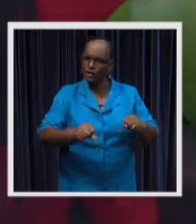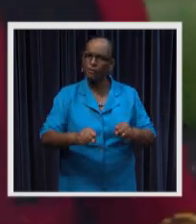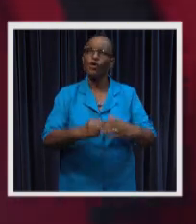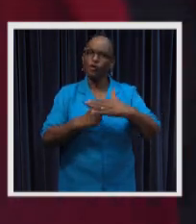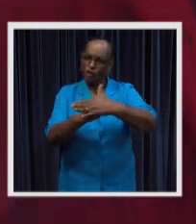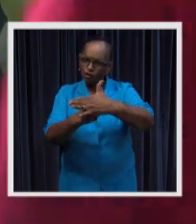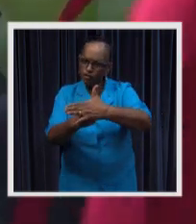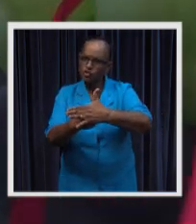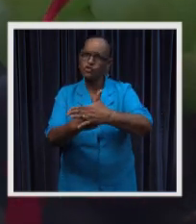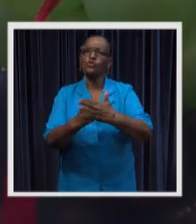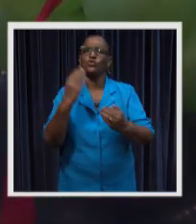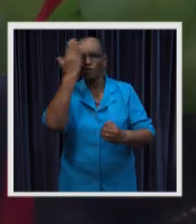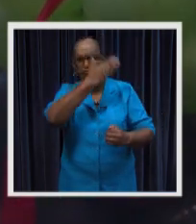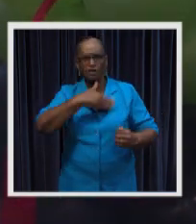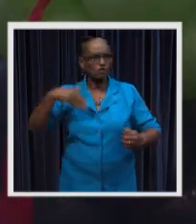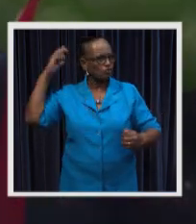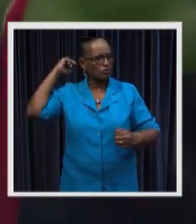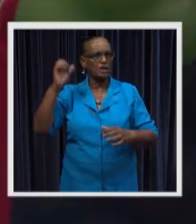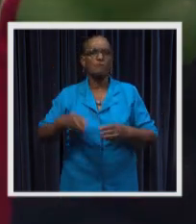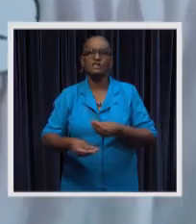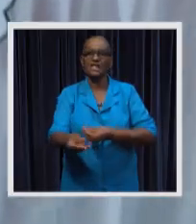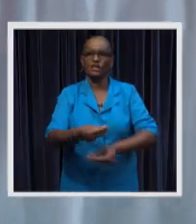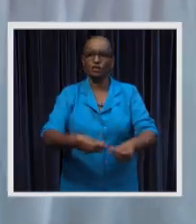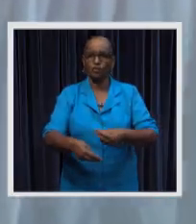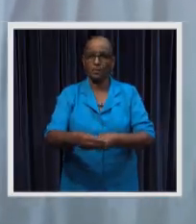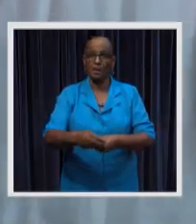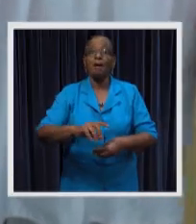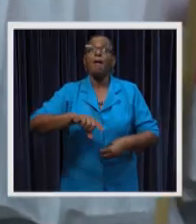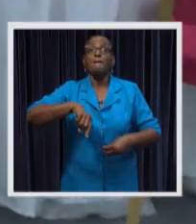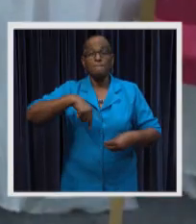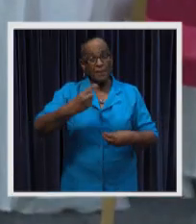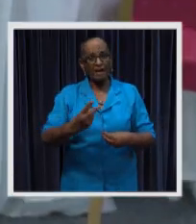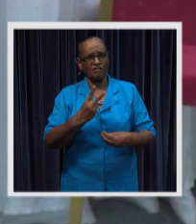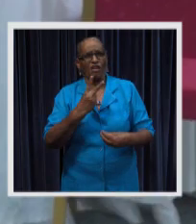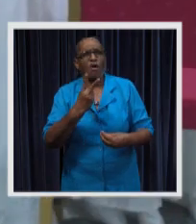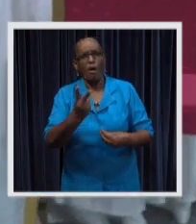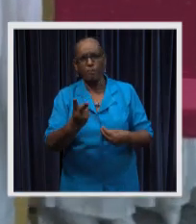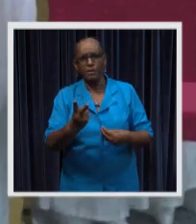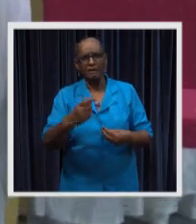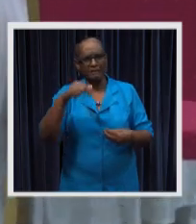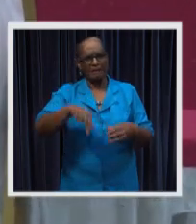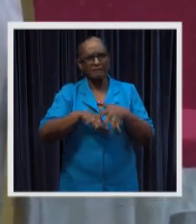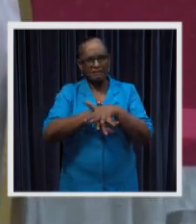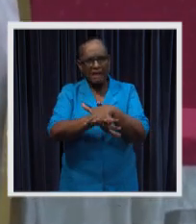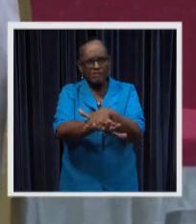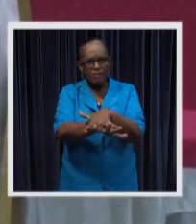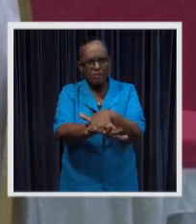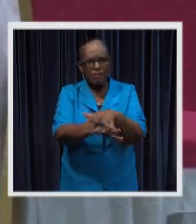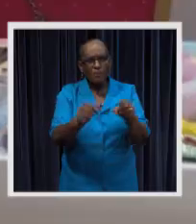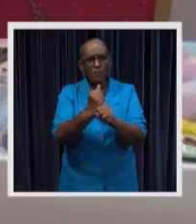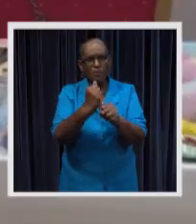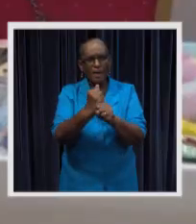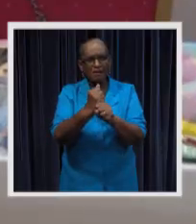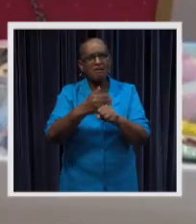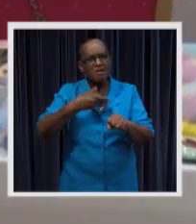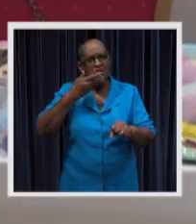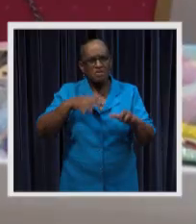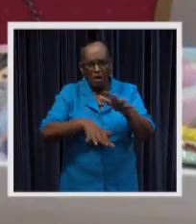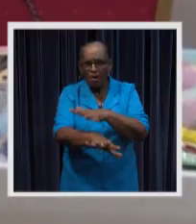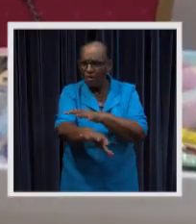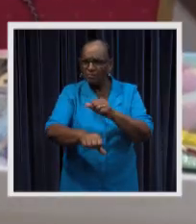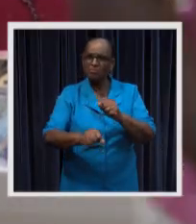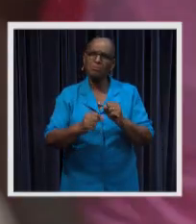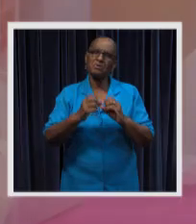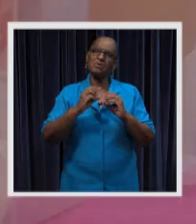can form the backbone of the Surinamese economy. But it is striking that networking with most young